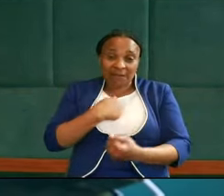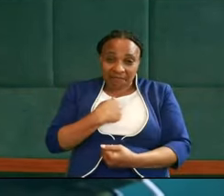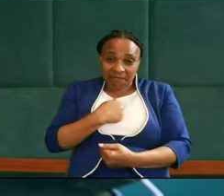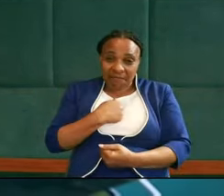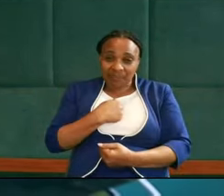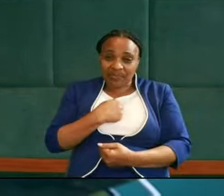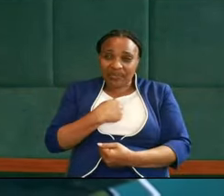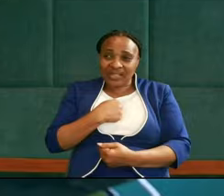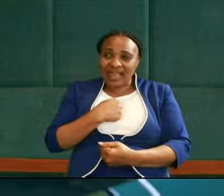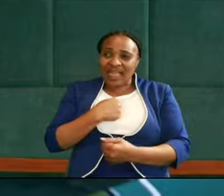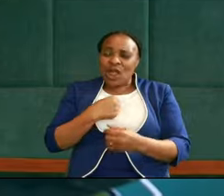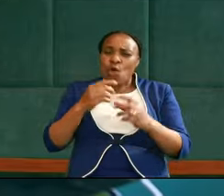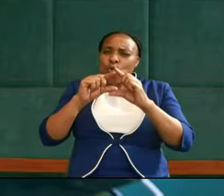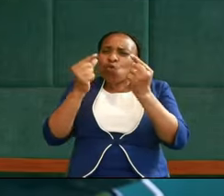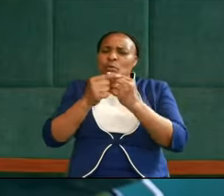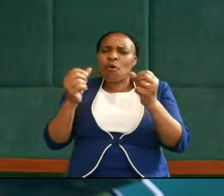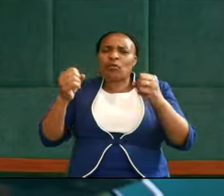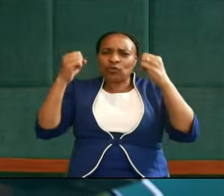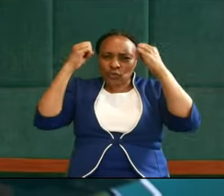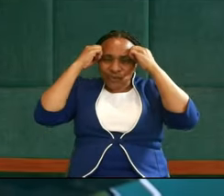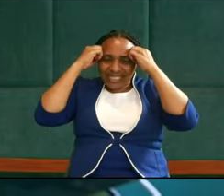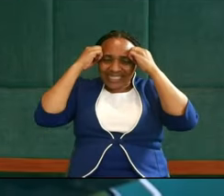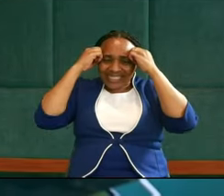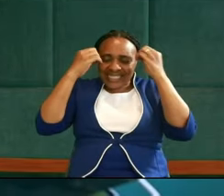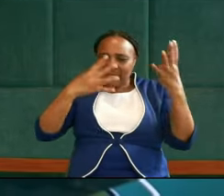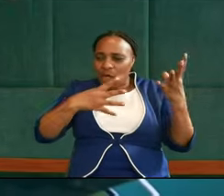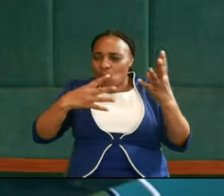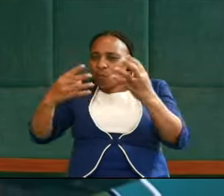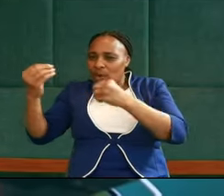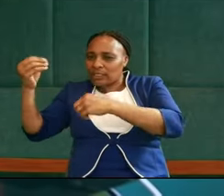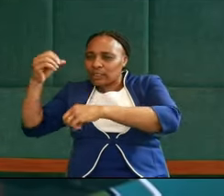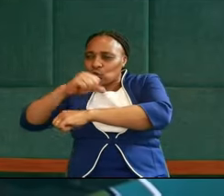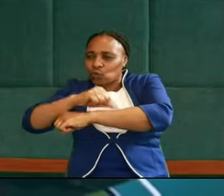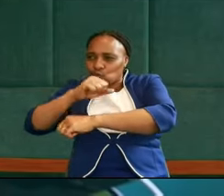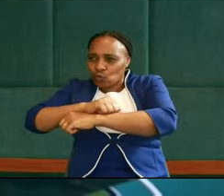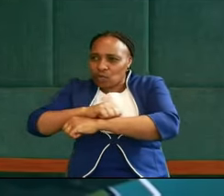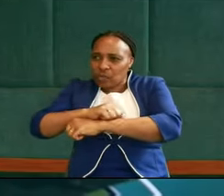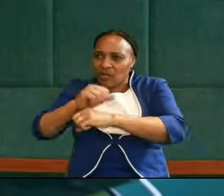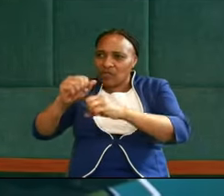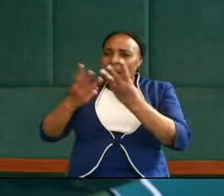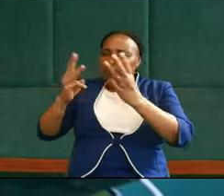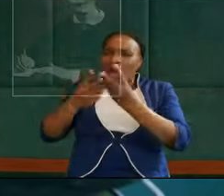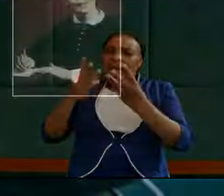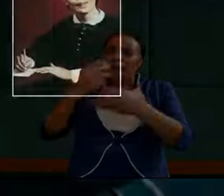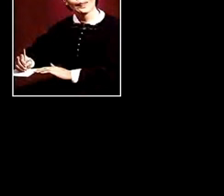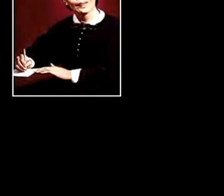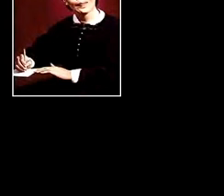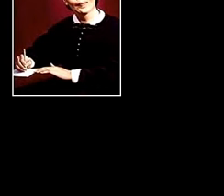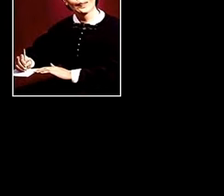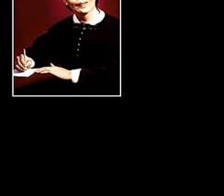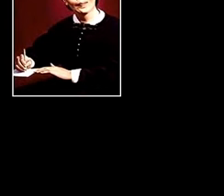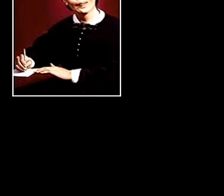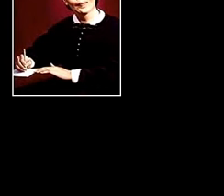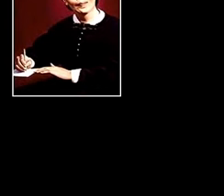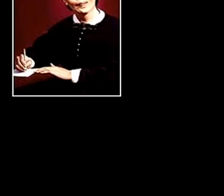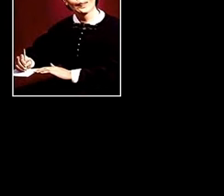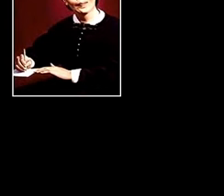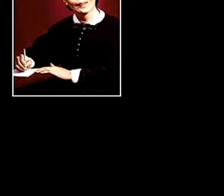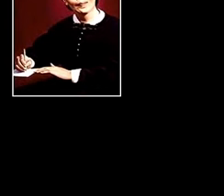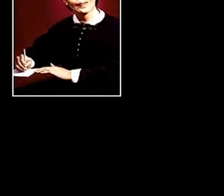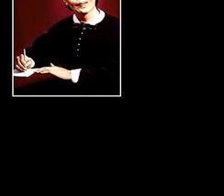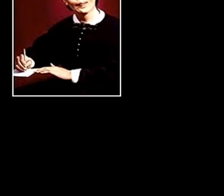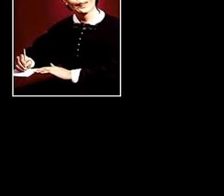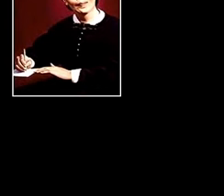faith, a group of students once leave. They went to the schools of the world. They make no pretension. I am a